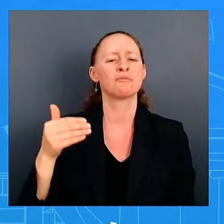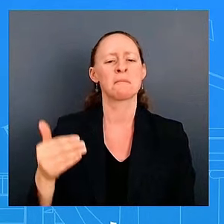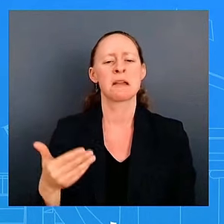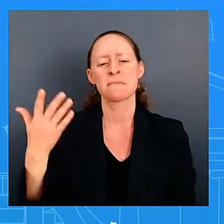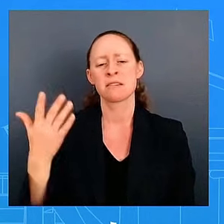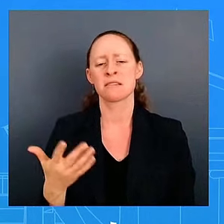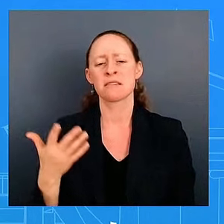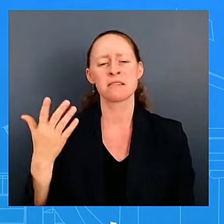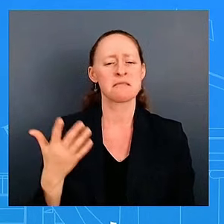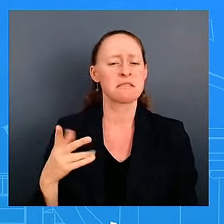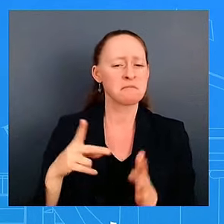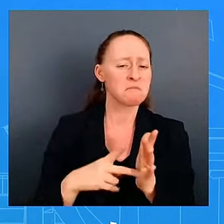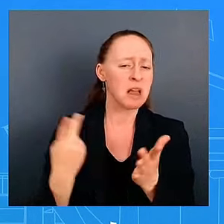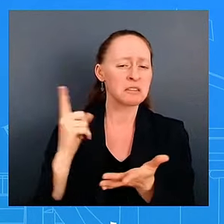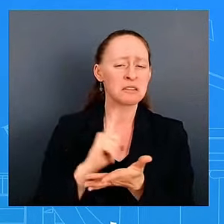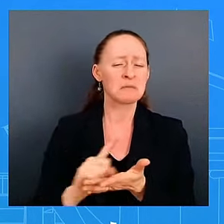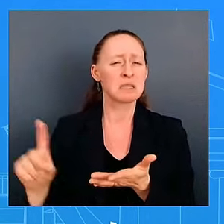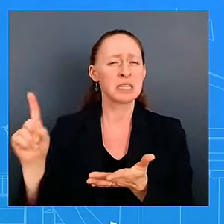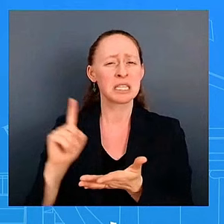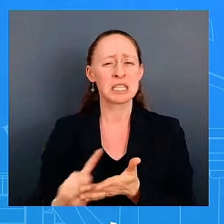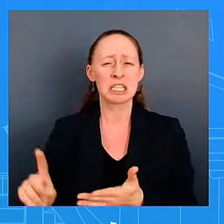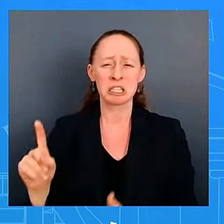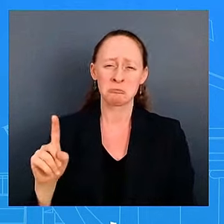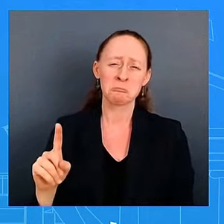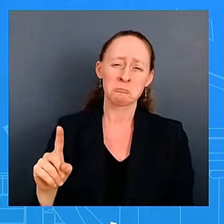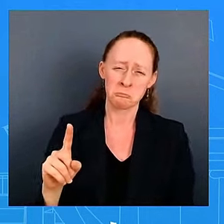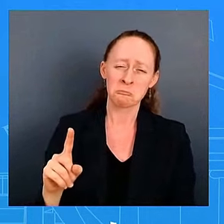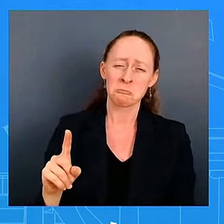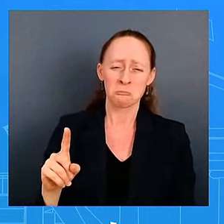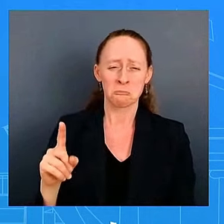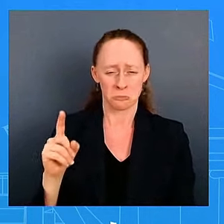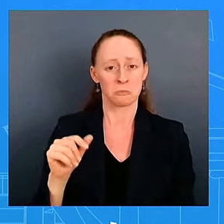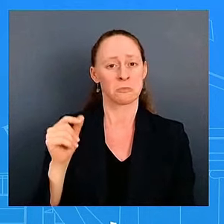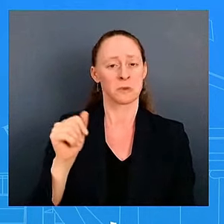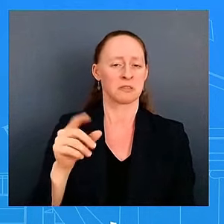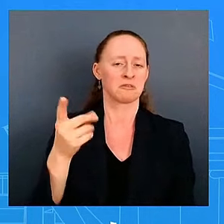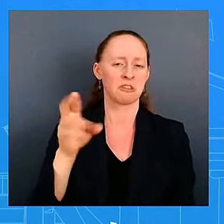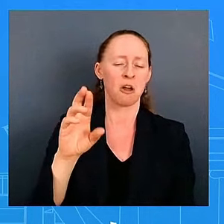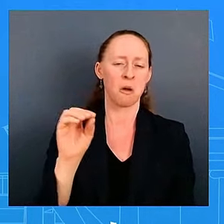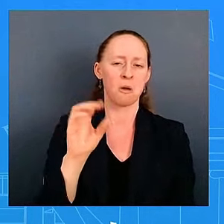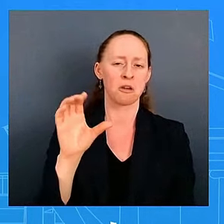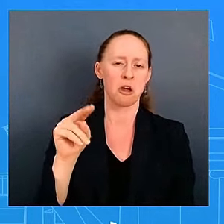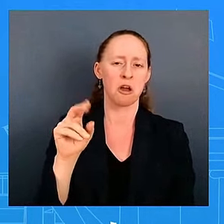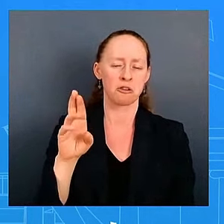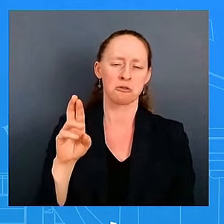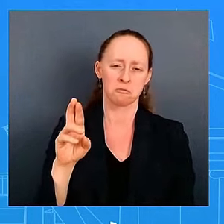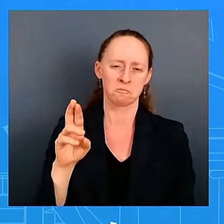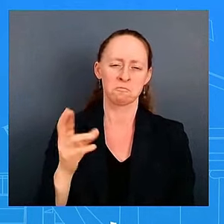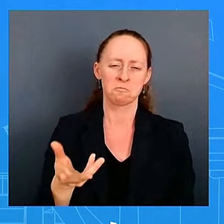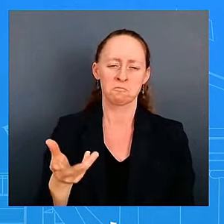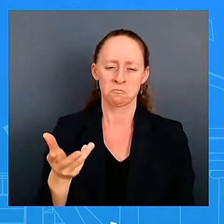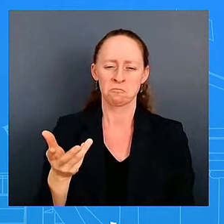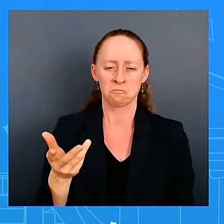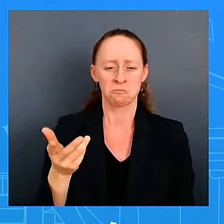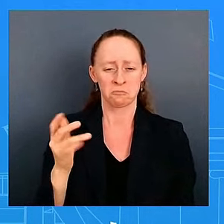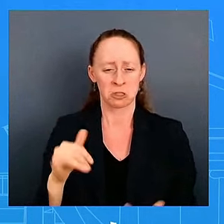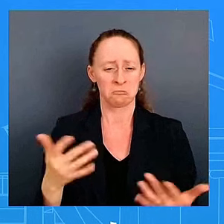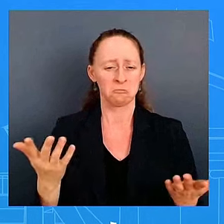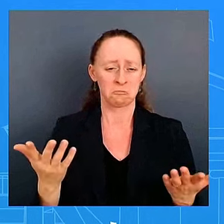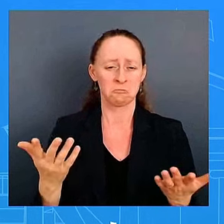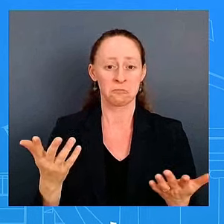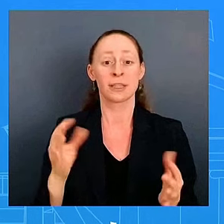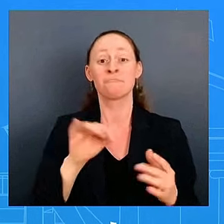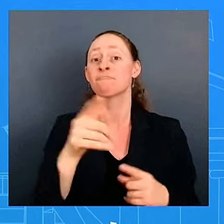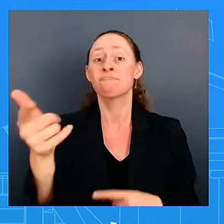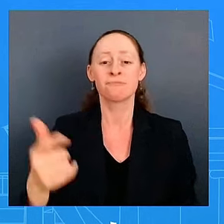with Dr. O'Connor, and that is for his doctor to decide on. That is not something that I can speak to from here. Go ahead, Karen. Thank you.